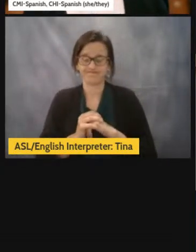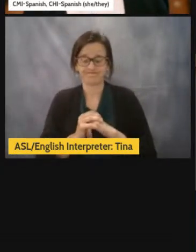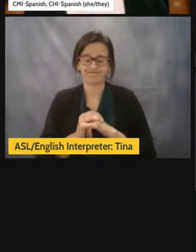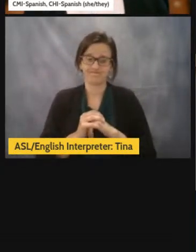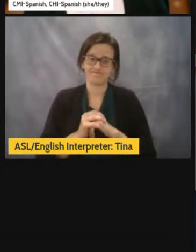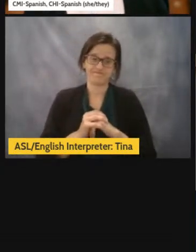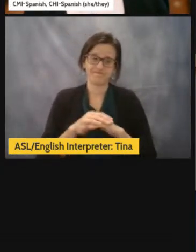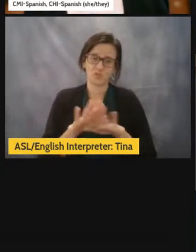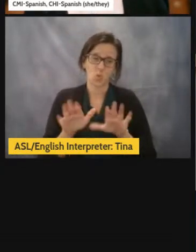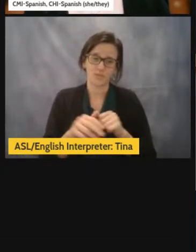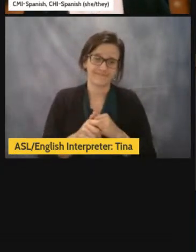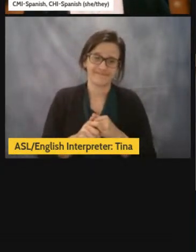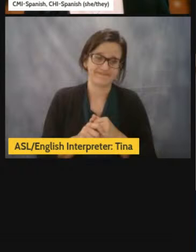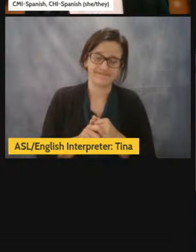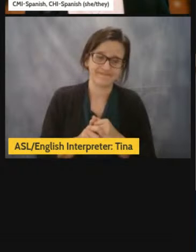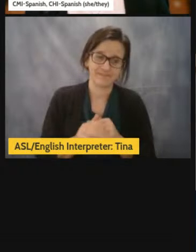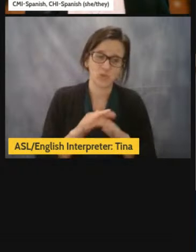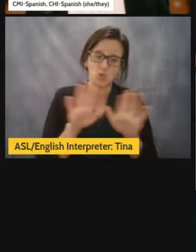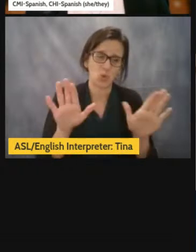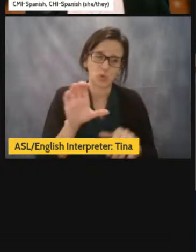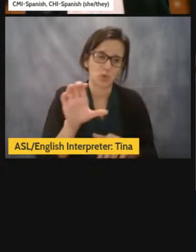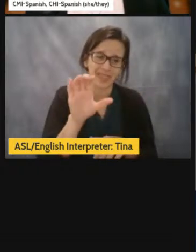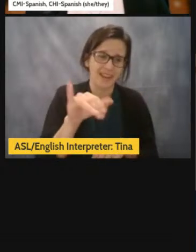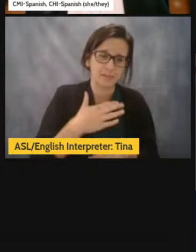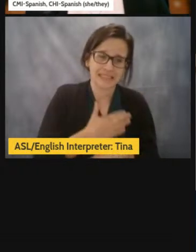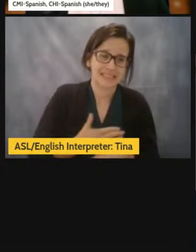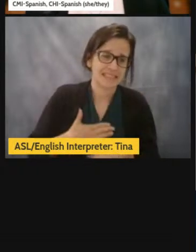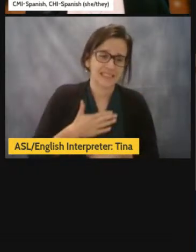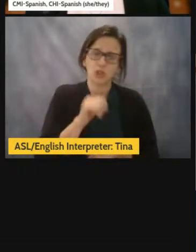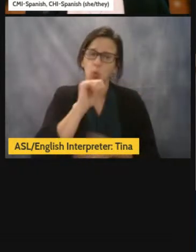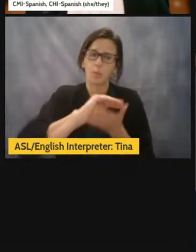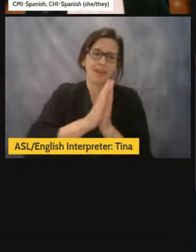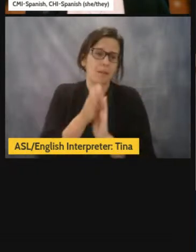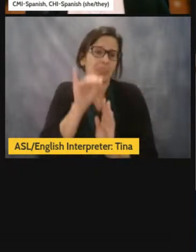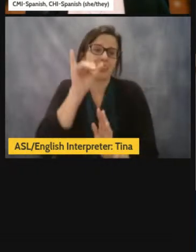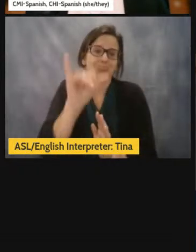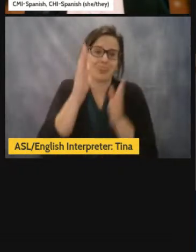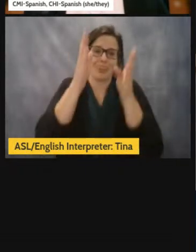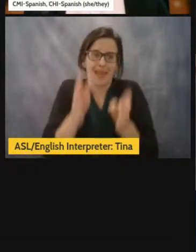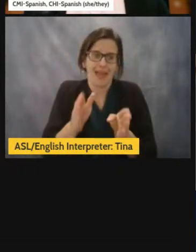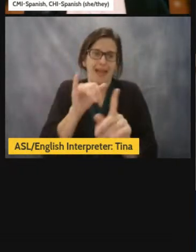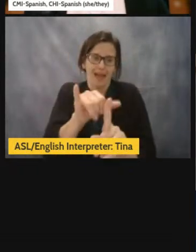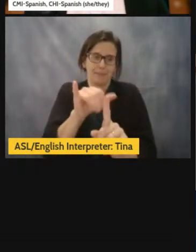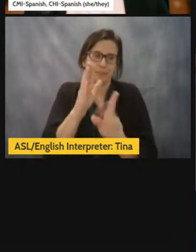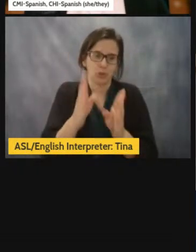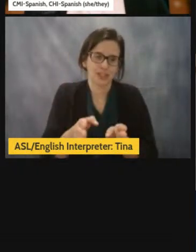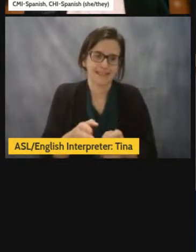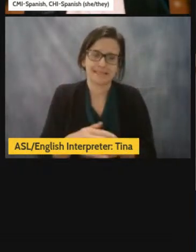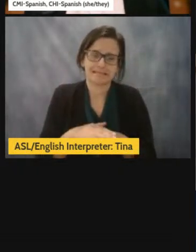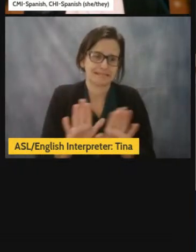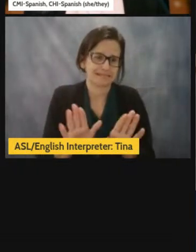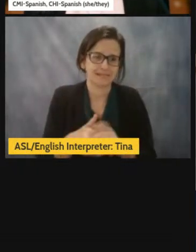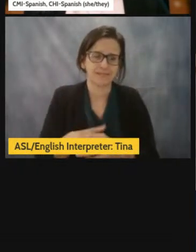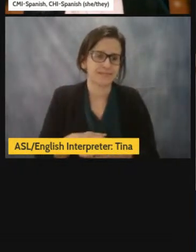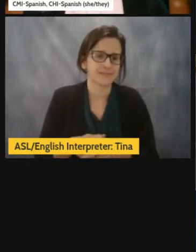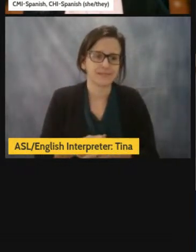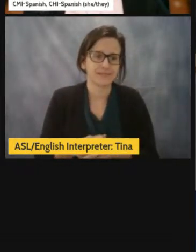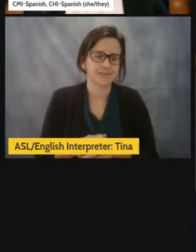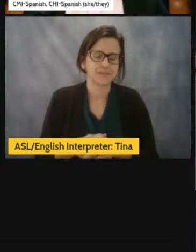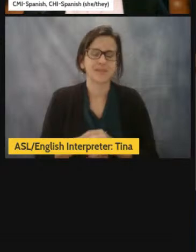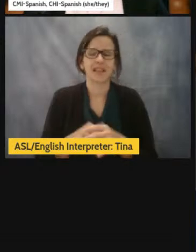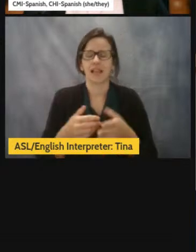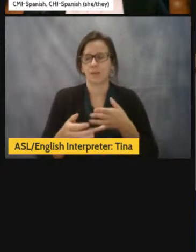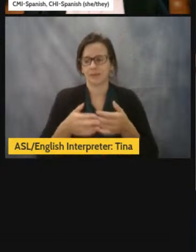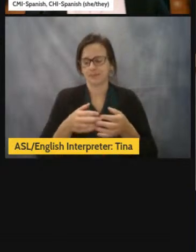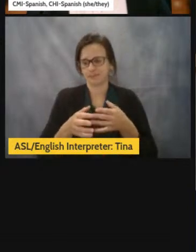Don't do that, please. Don't be that person. All right. Anyways,